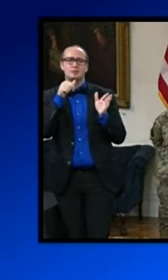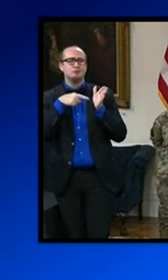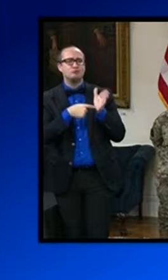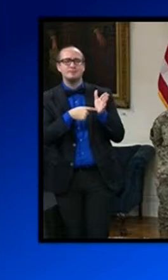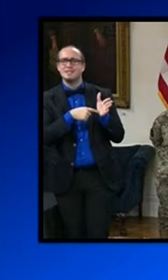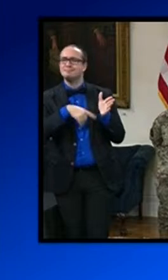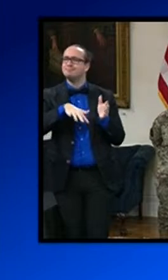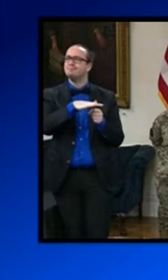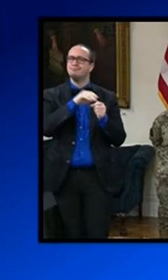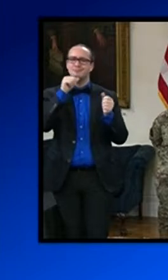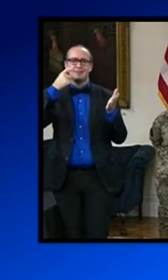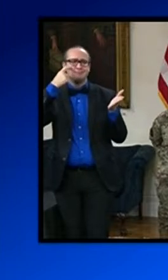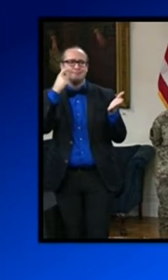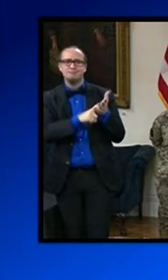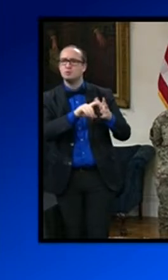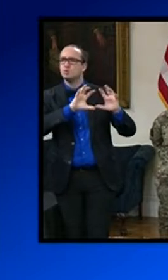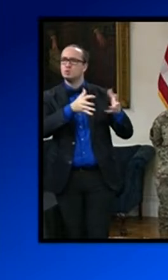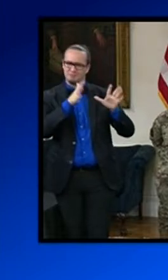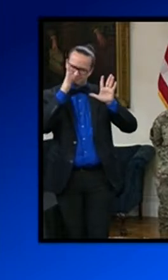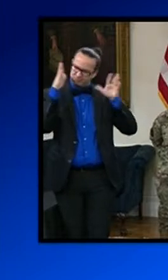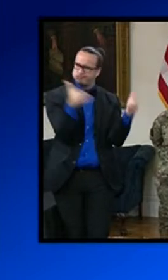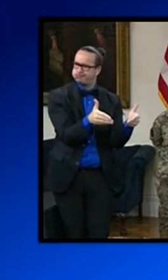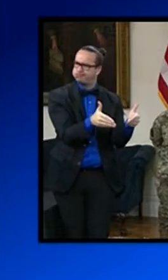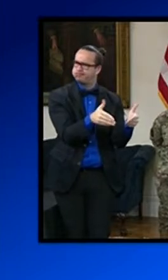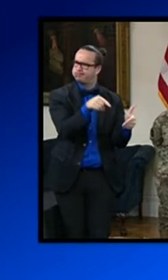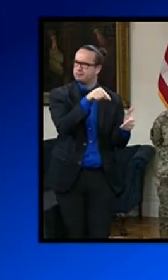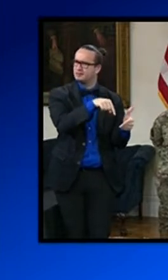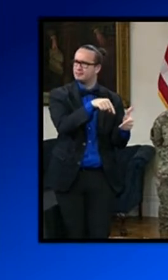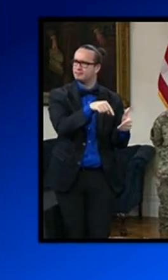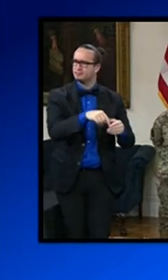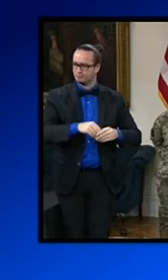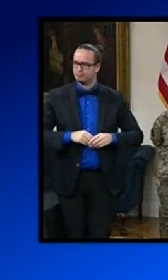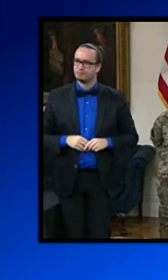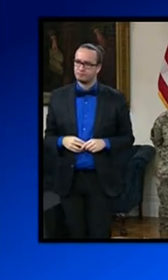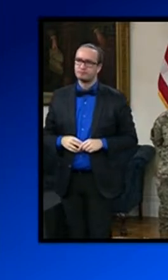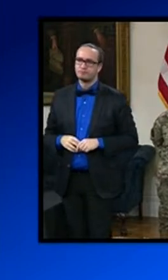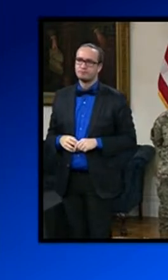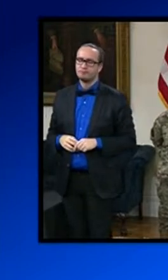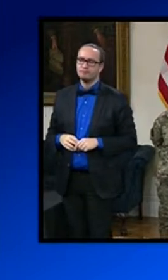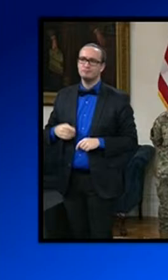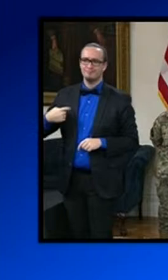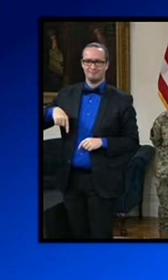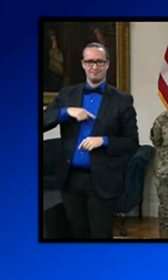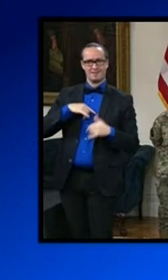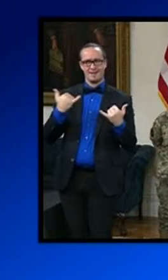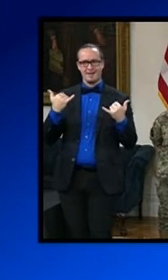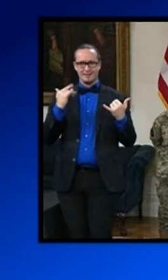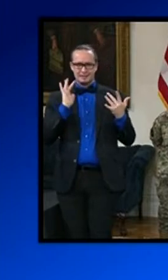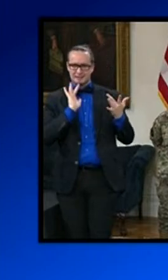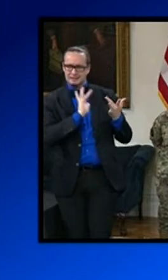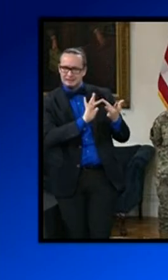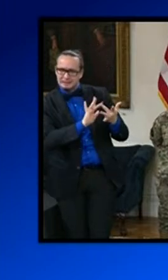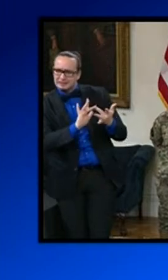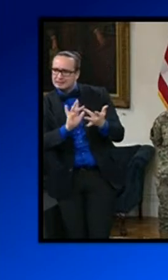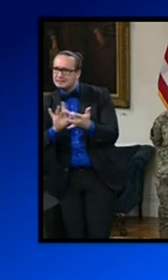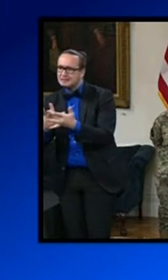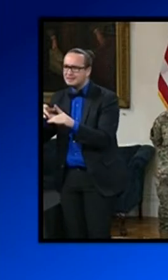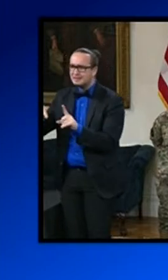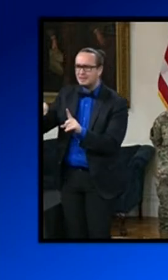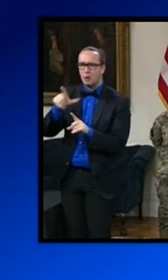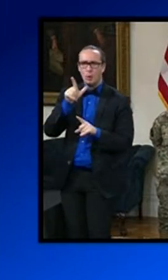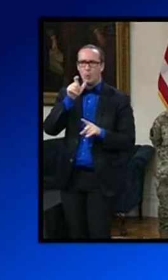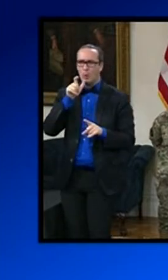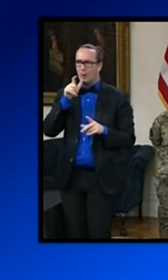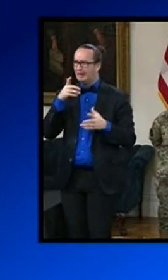proactively reaching out to eligible individuals who live in high vulnerability zip codes to register them for vaccinations.